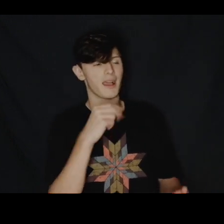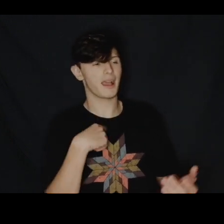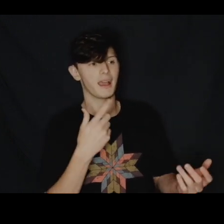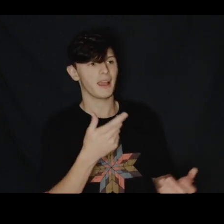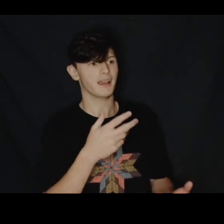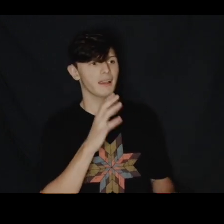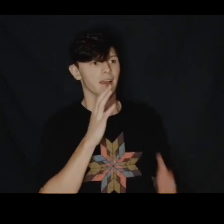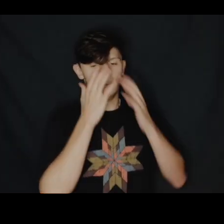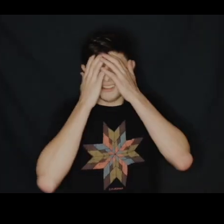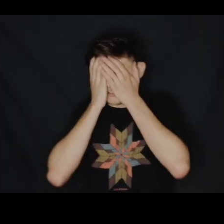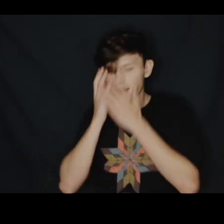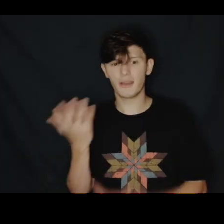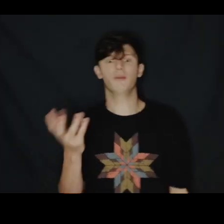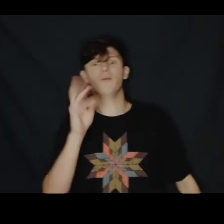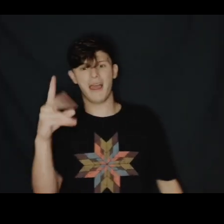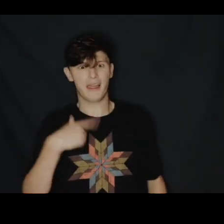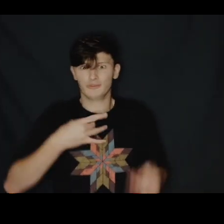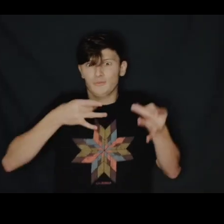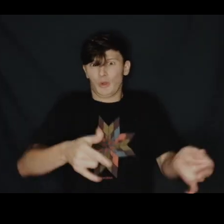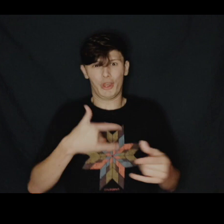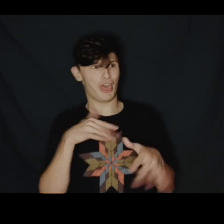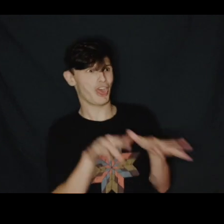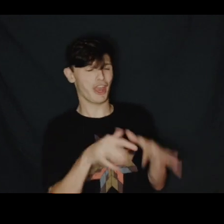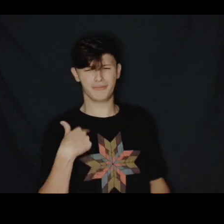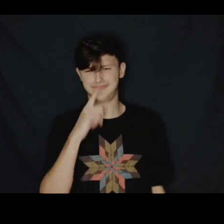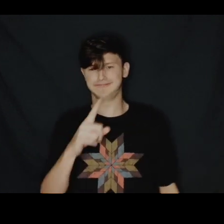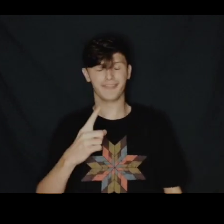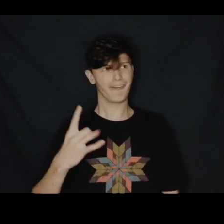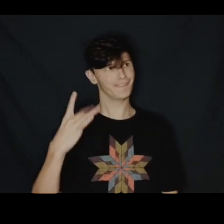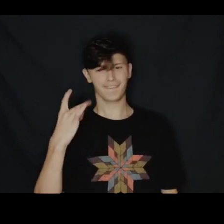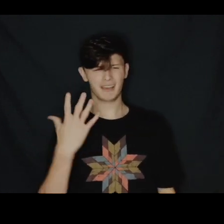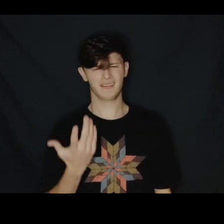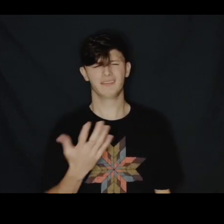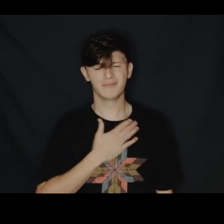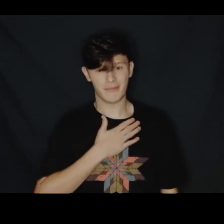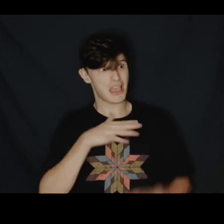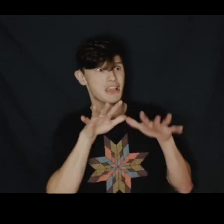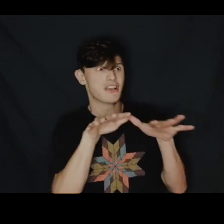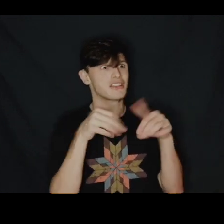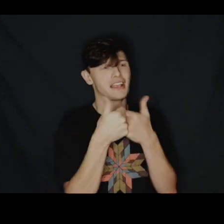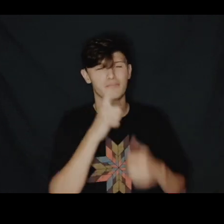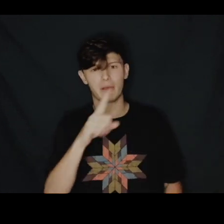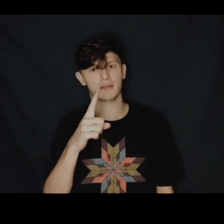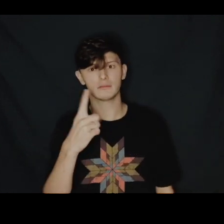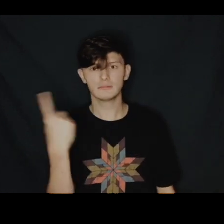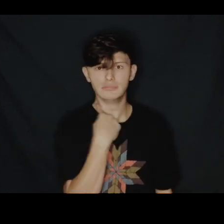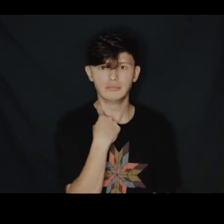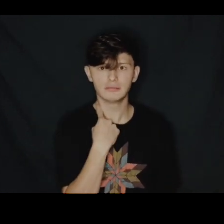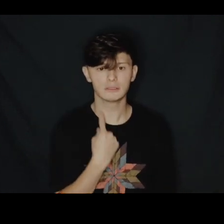No. That was smooth, that was super pimp. My Mac Daddy game couldn't be more